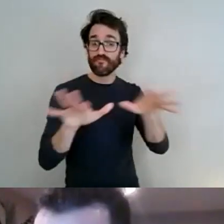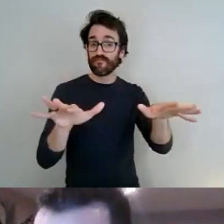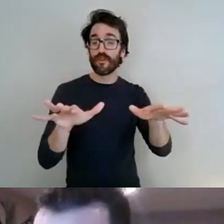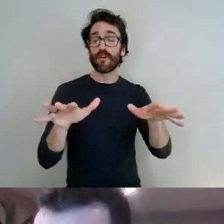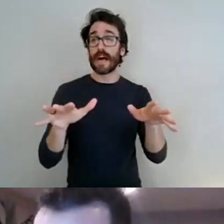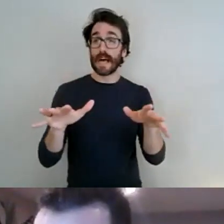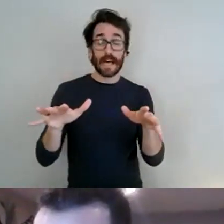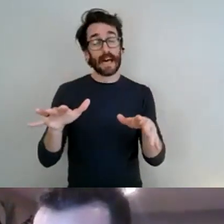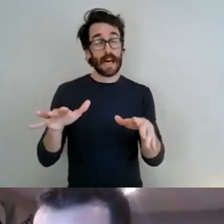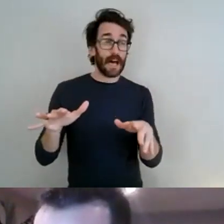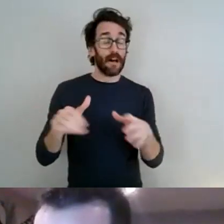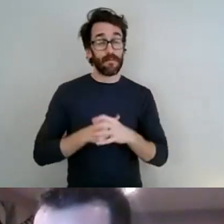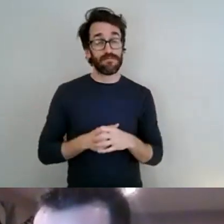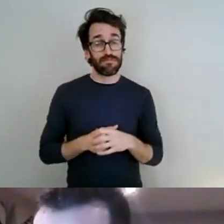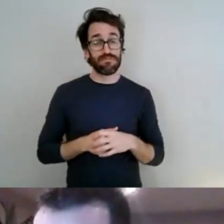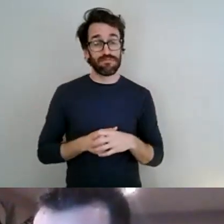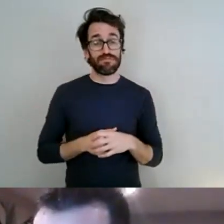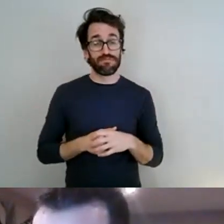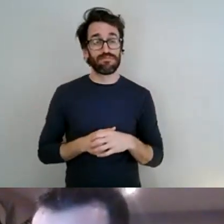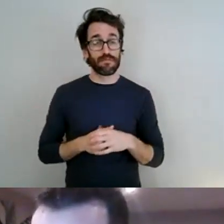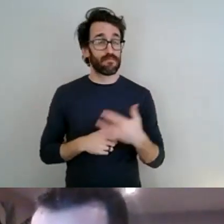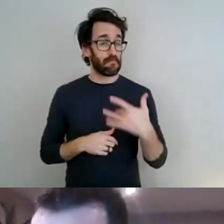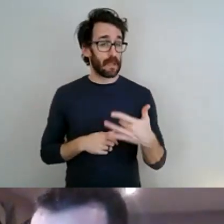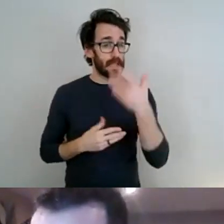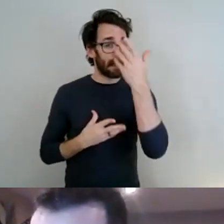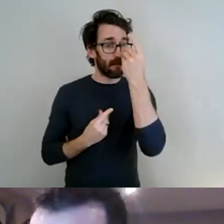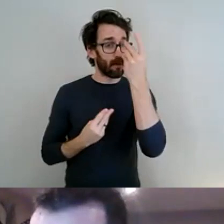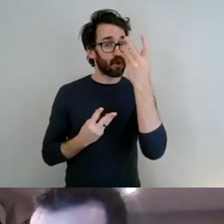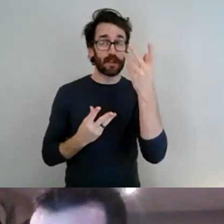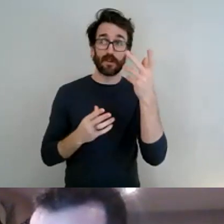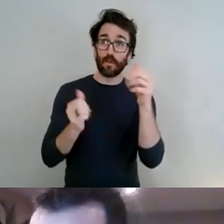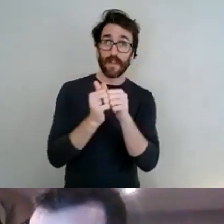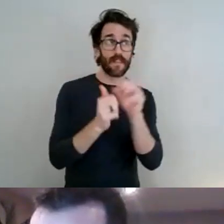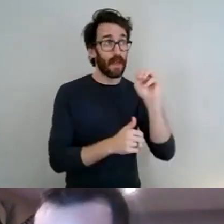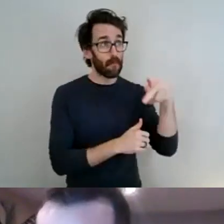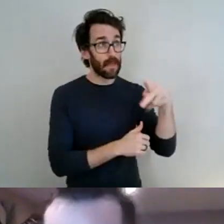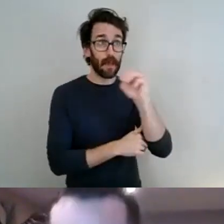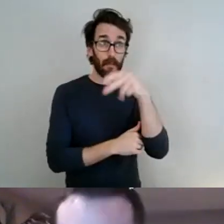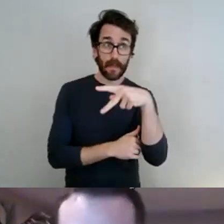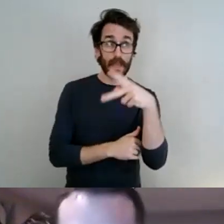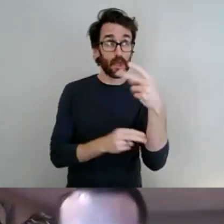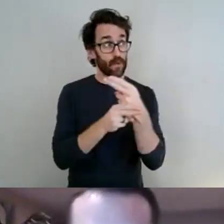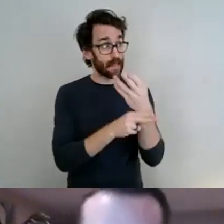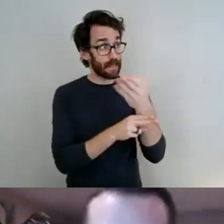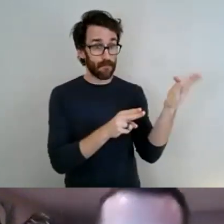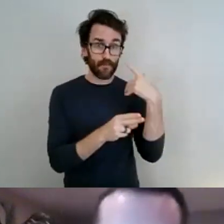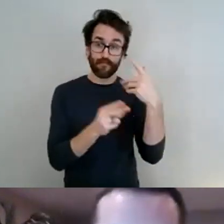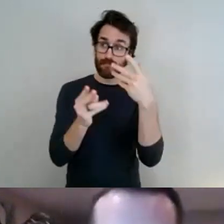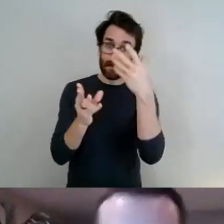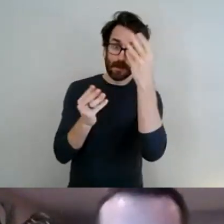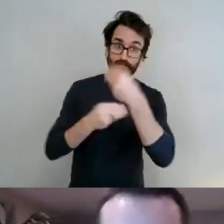normally send out information through our MPs. I know in the past we might have been approached